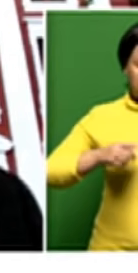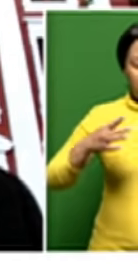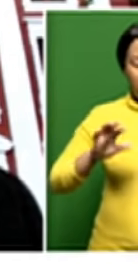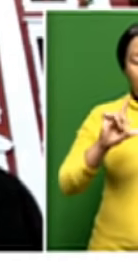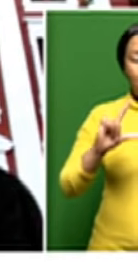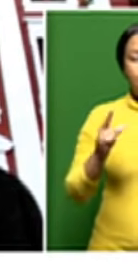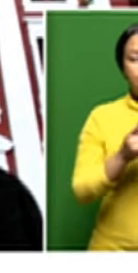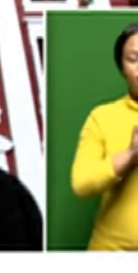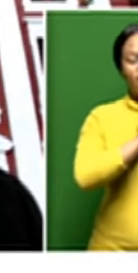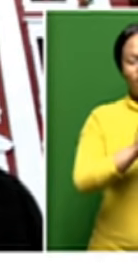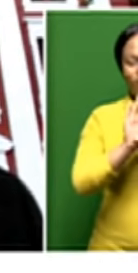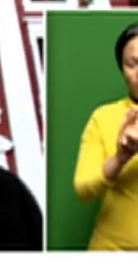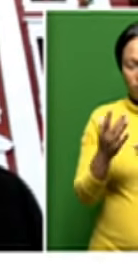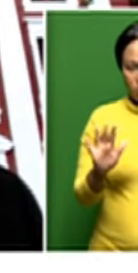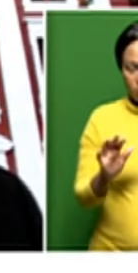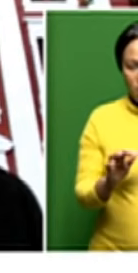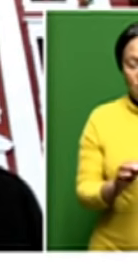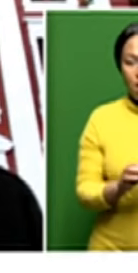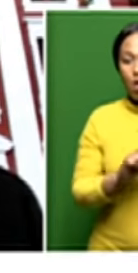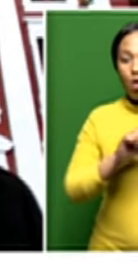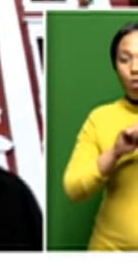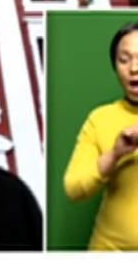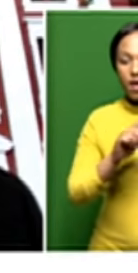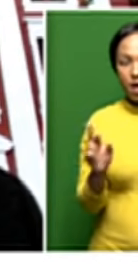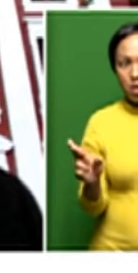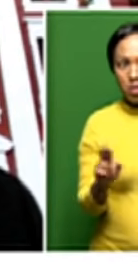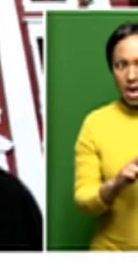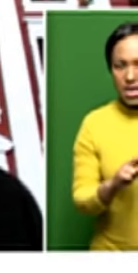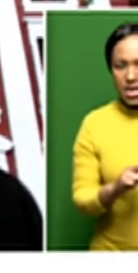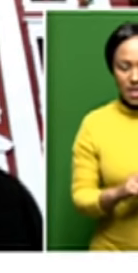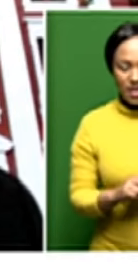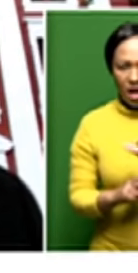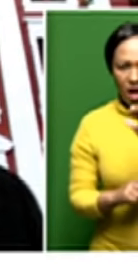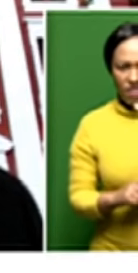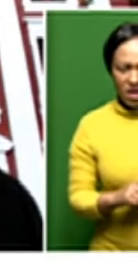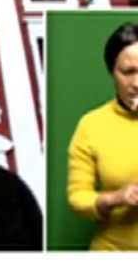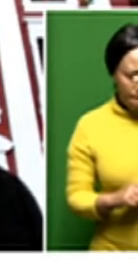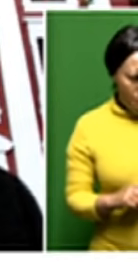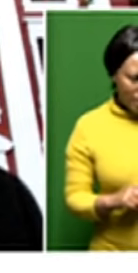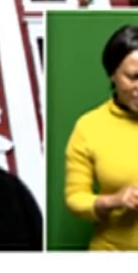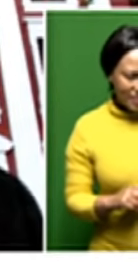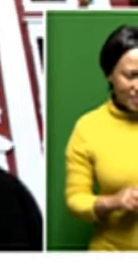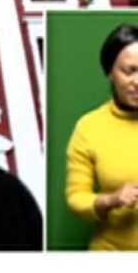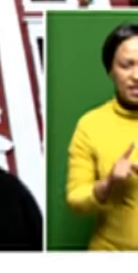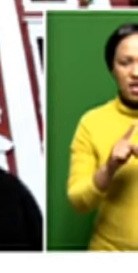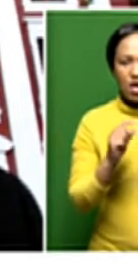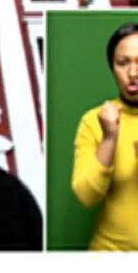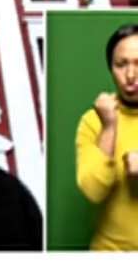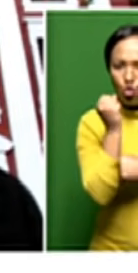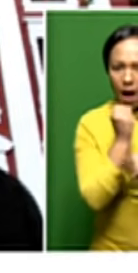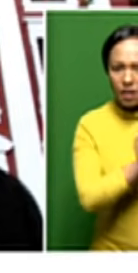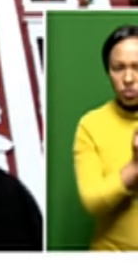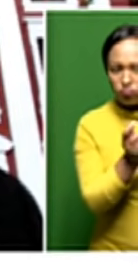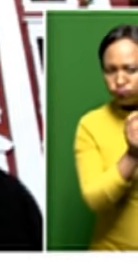has identified. Amongst other, what is the state of readiness of the South African police? What is the impact of restructuring on the South